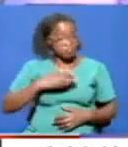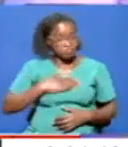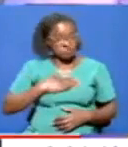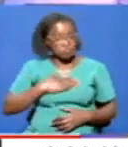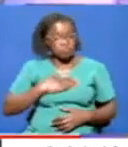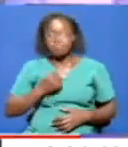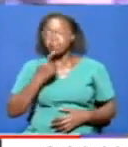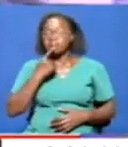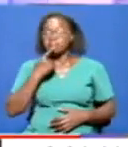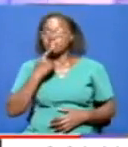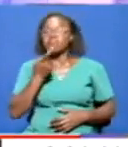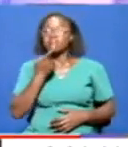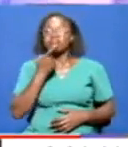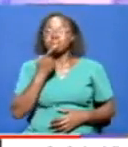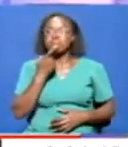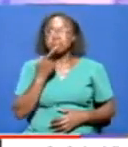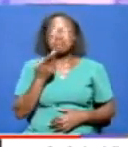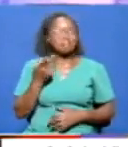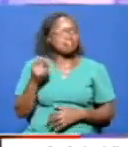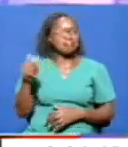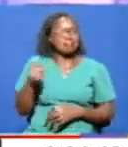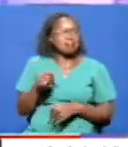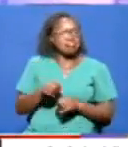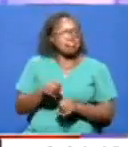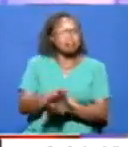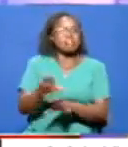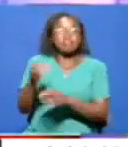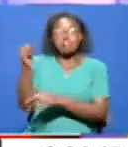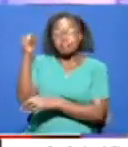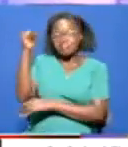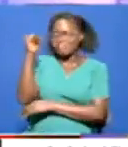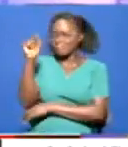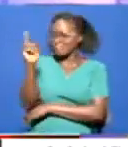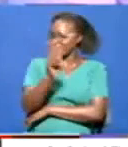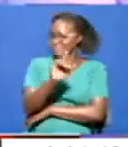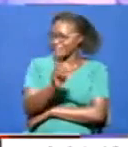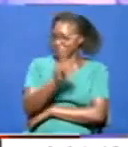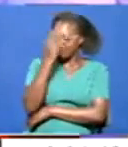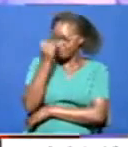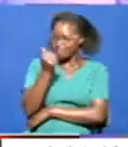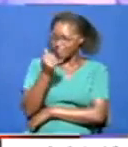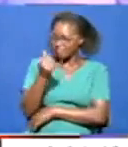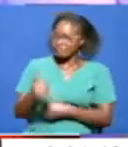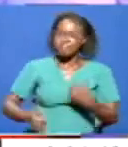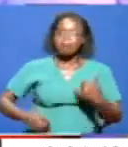hatutaki mtu yoyote atutumie katika ziara zake, maana tumeenjoy.